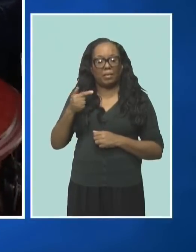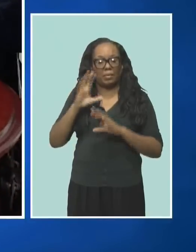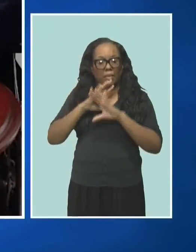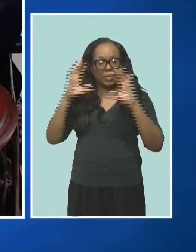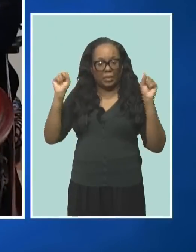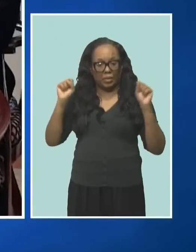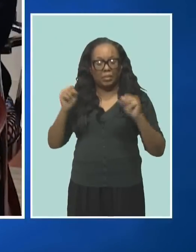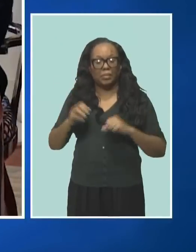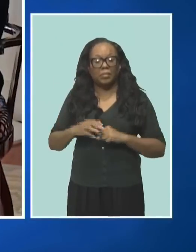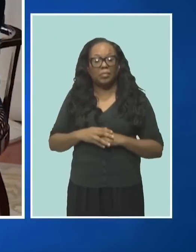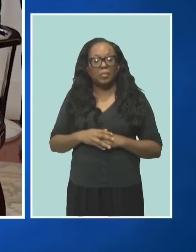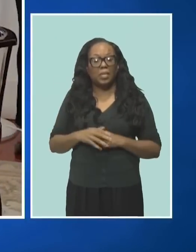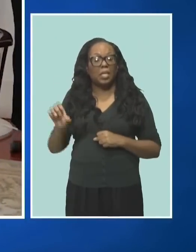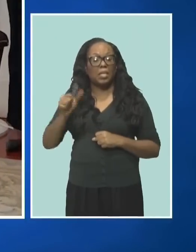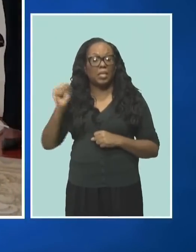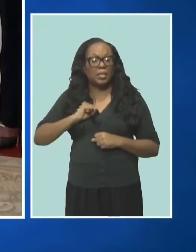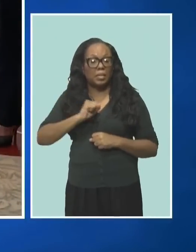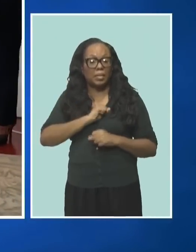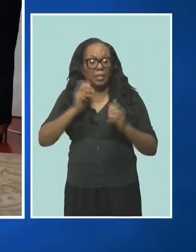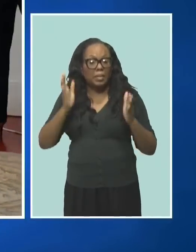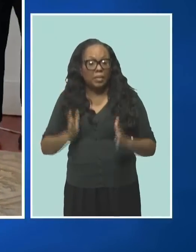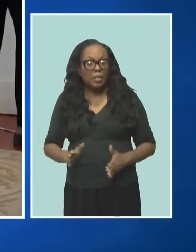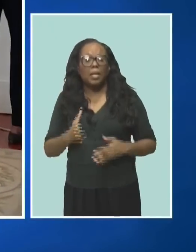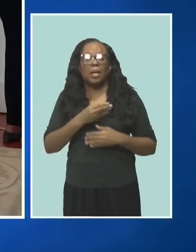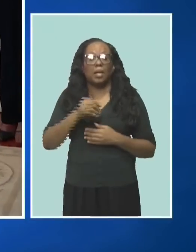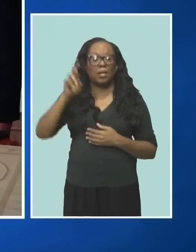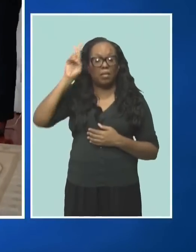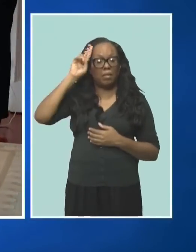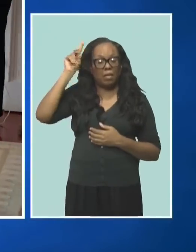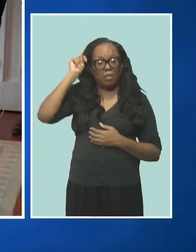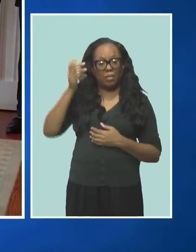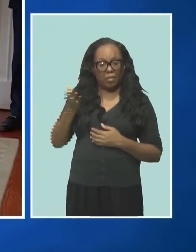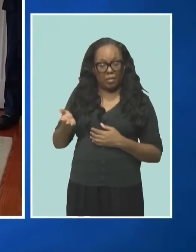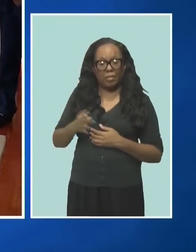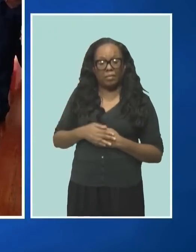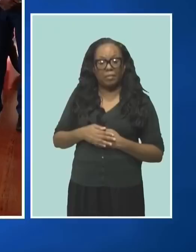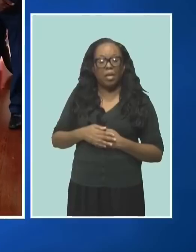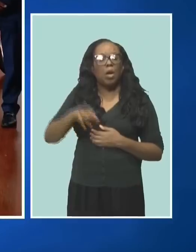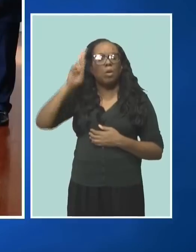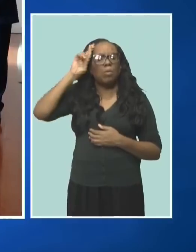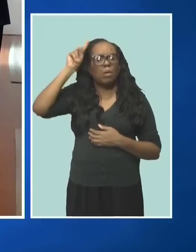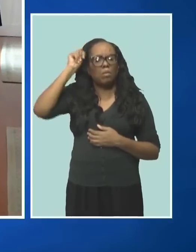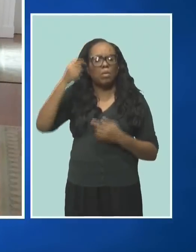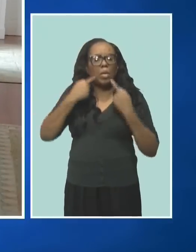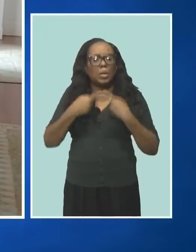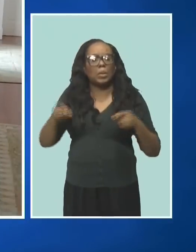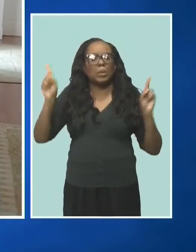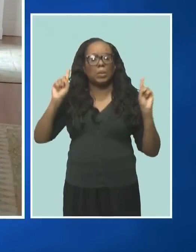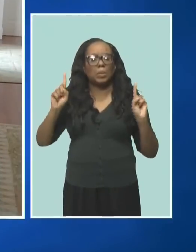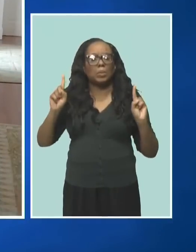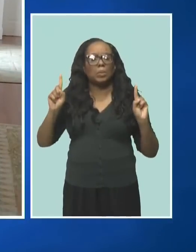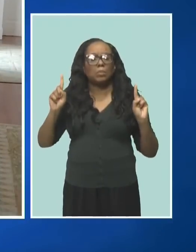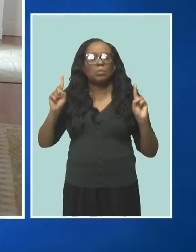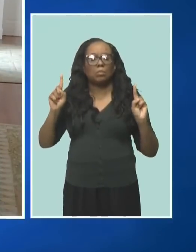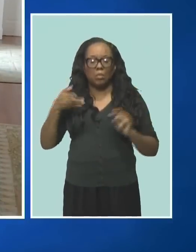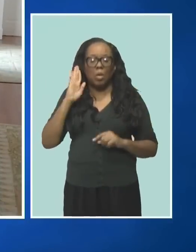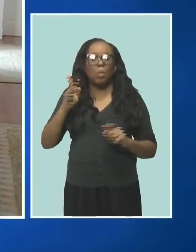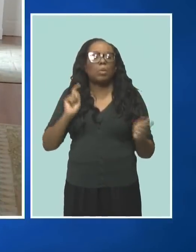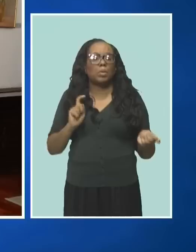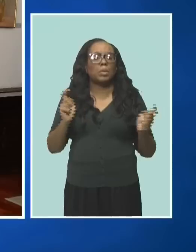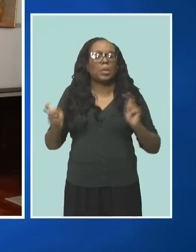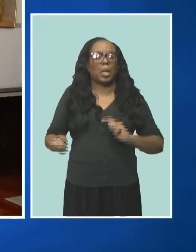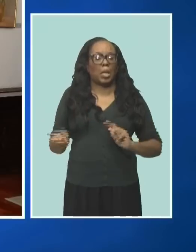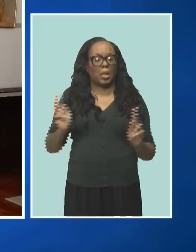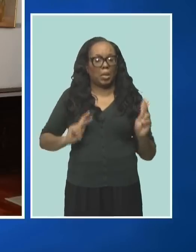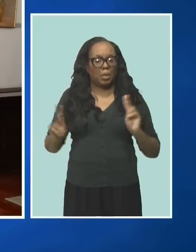DLP Senator Ryan Walters were on hand for the occasion. Mr. Thorne announced the Senate change during his maiden address at the